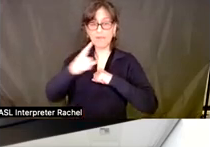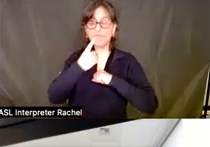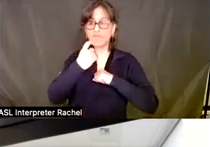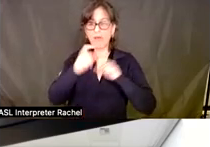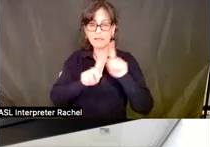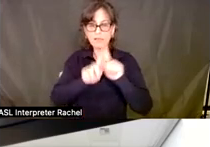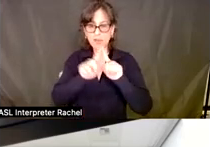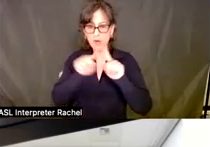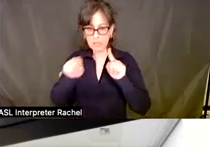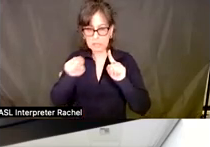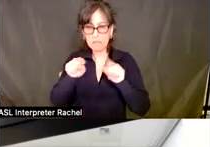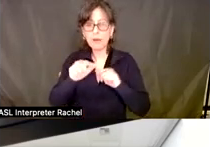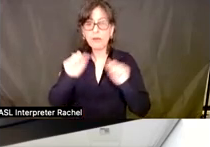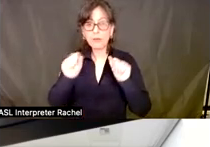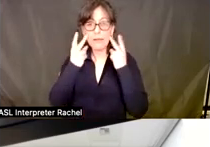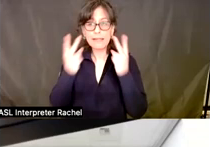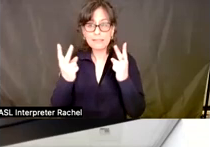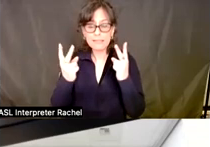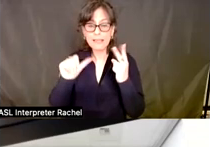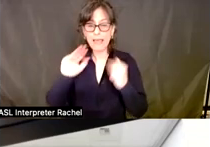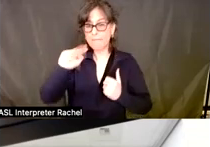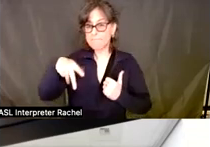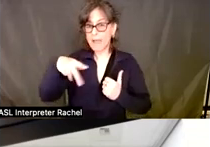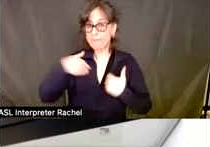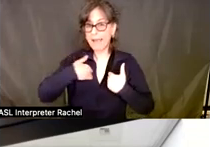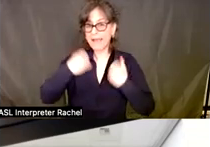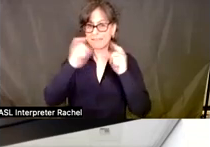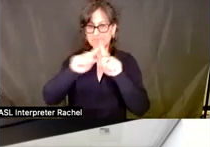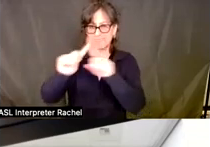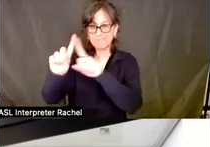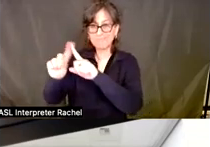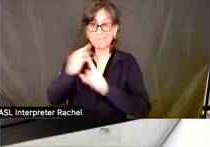You can see that the map has lots of colors.